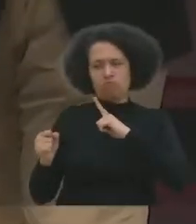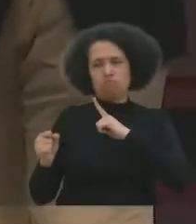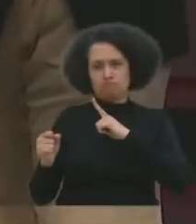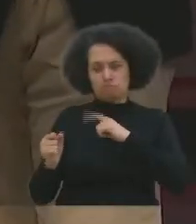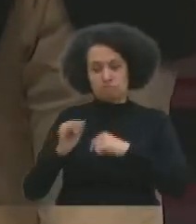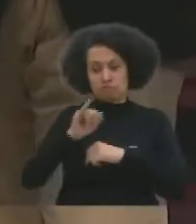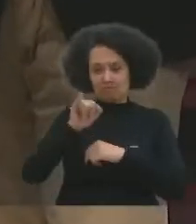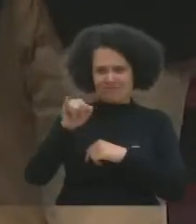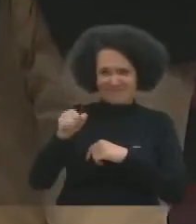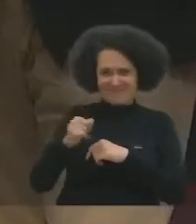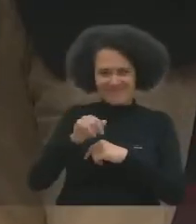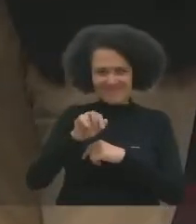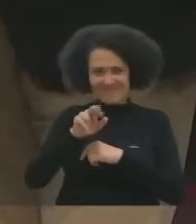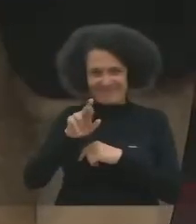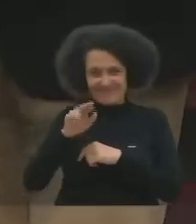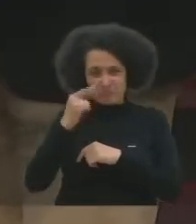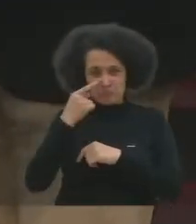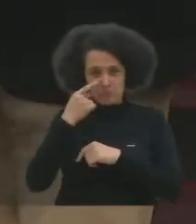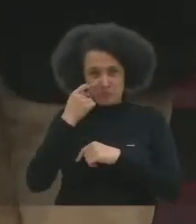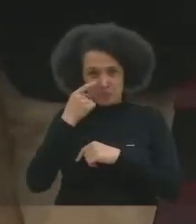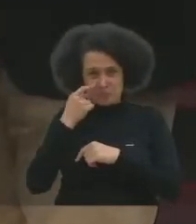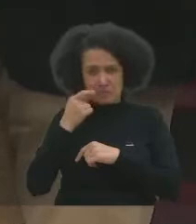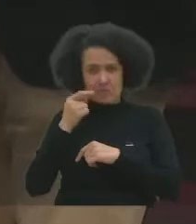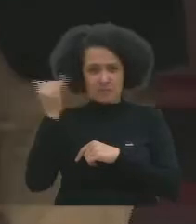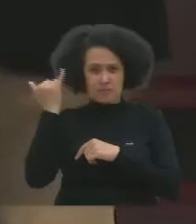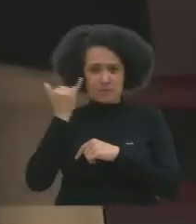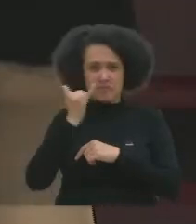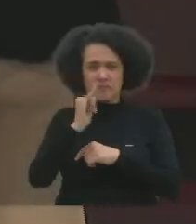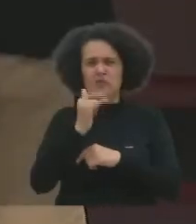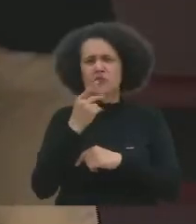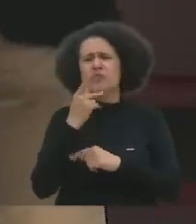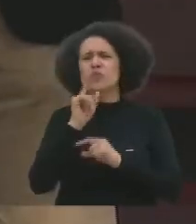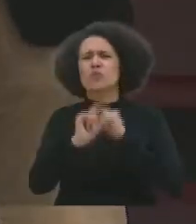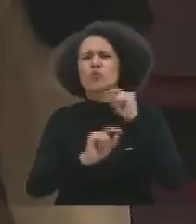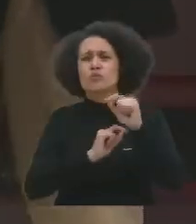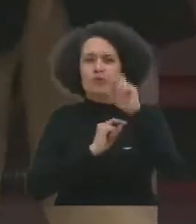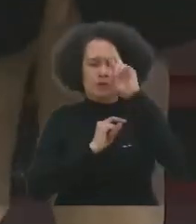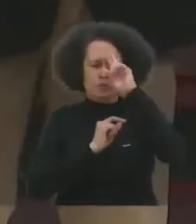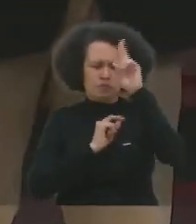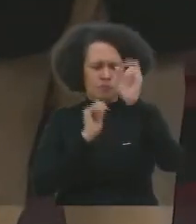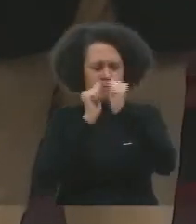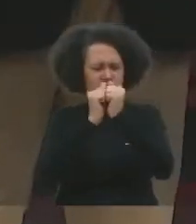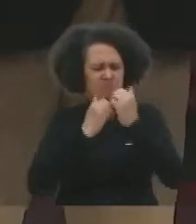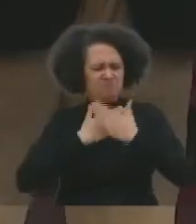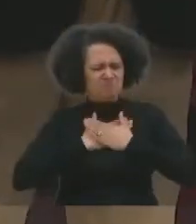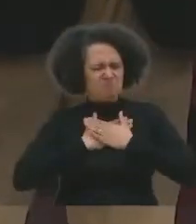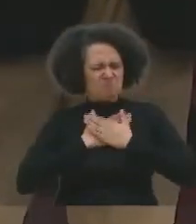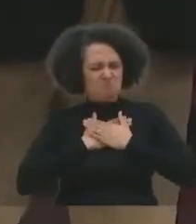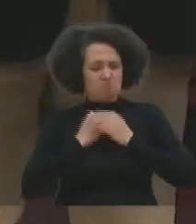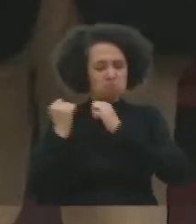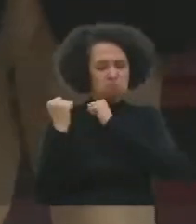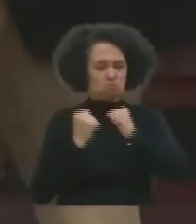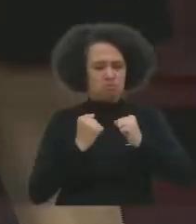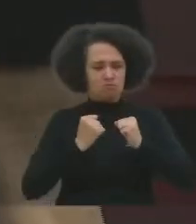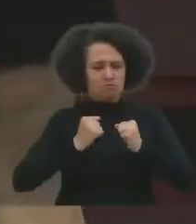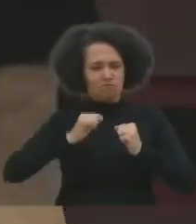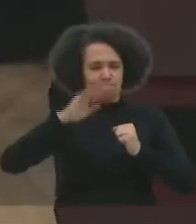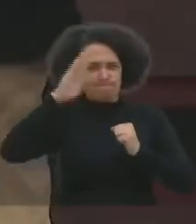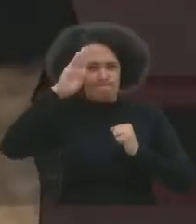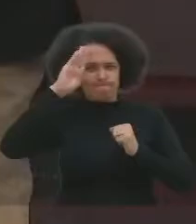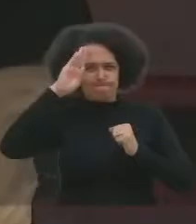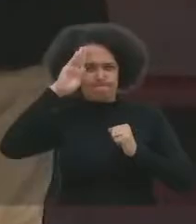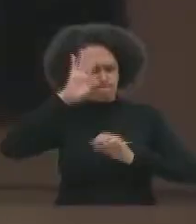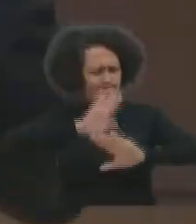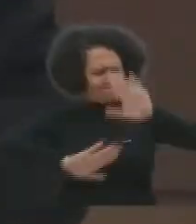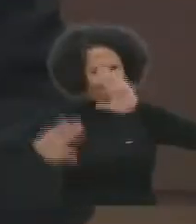o profeta. But the Lord is with me like a mighty warrior. Diz que o Senhor está comigo como poderoso guerreiro. Or another translation,